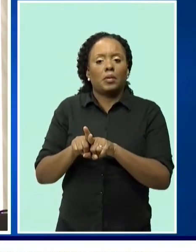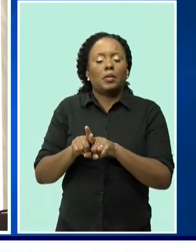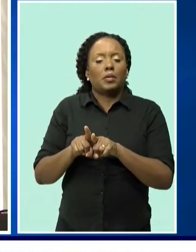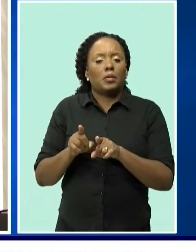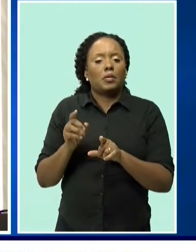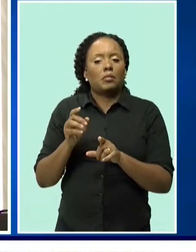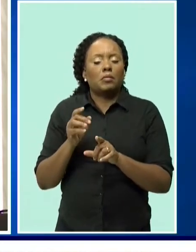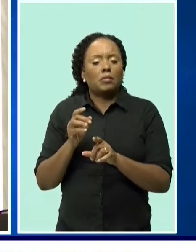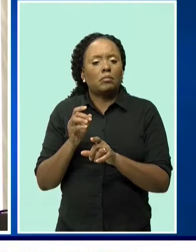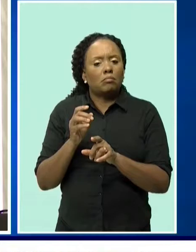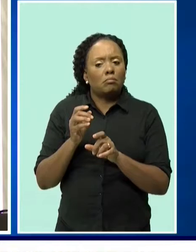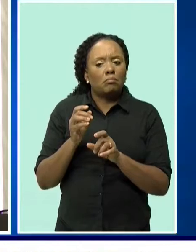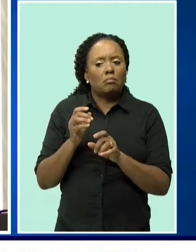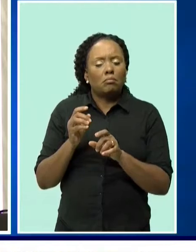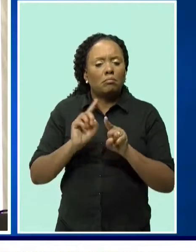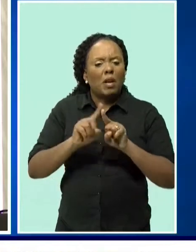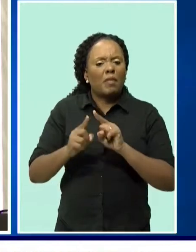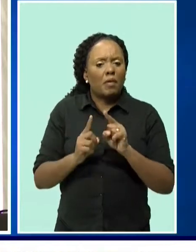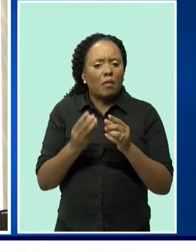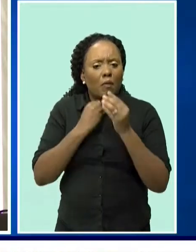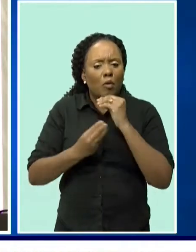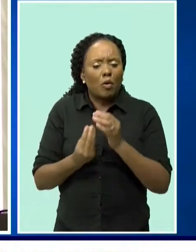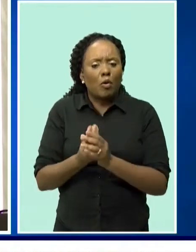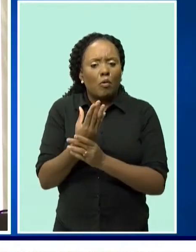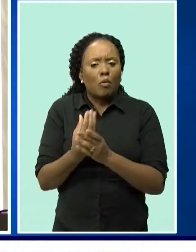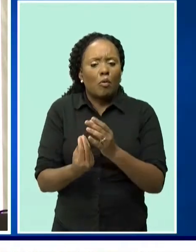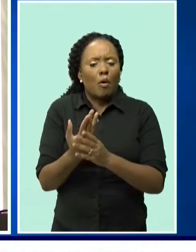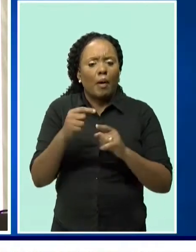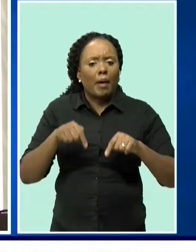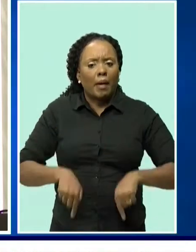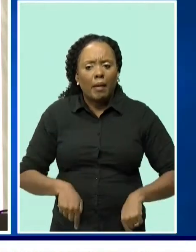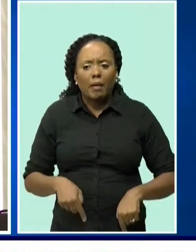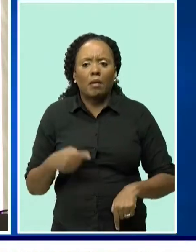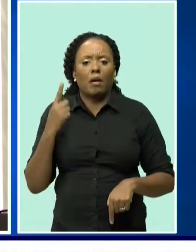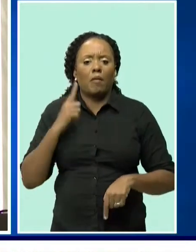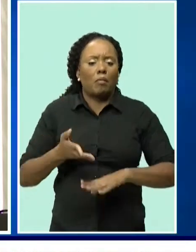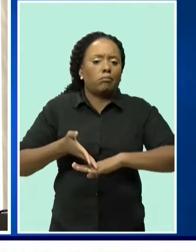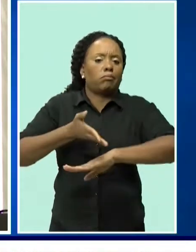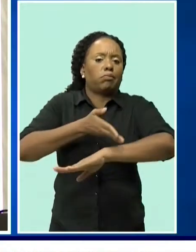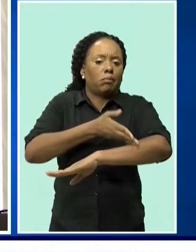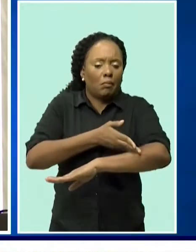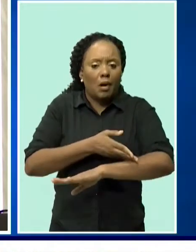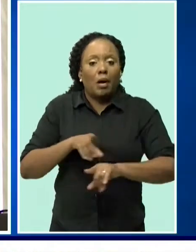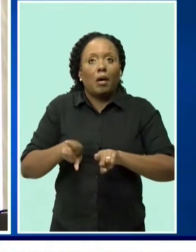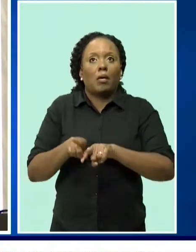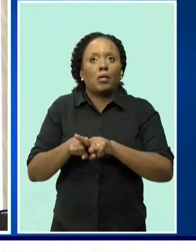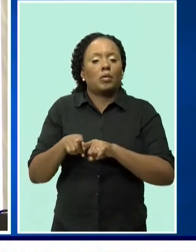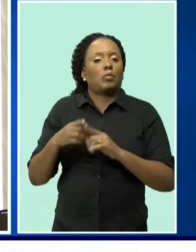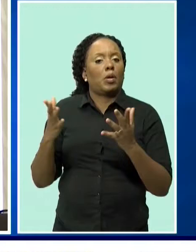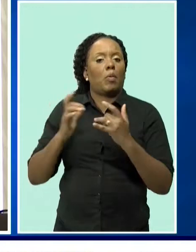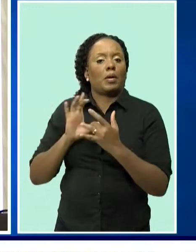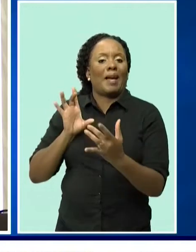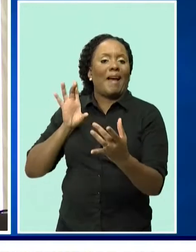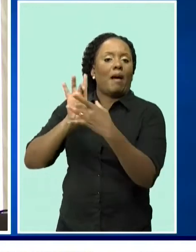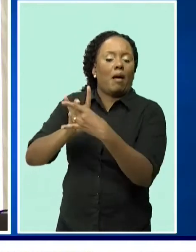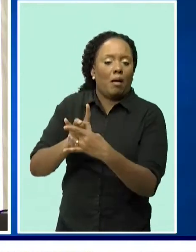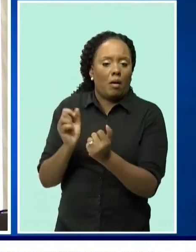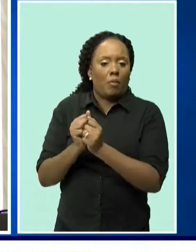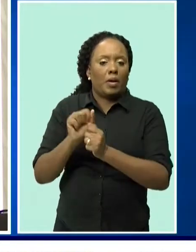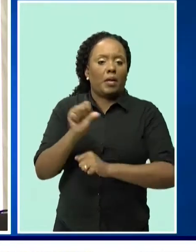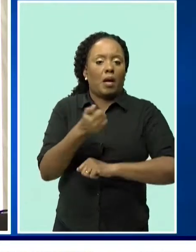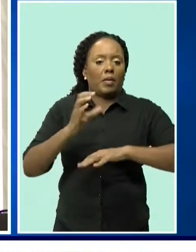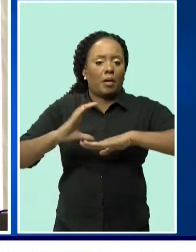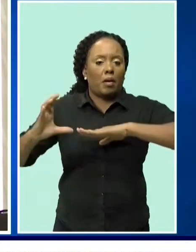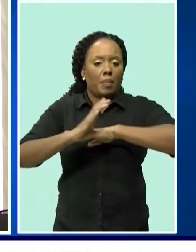maximize our production here in Barbados. And we are also building linkages with the rest of our CARICOM neighbors. We are part of